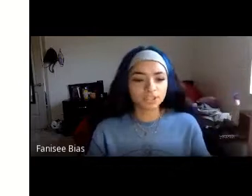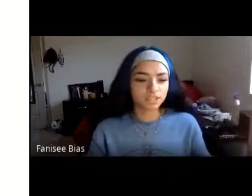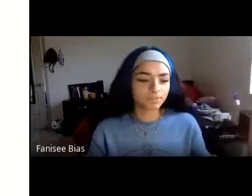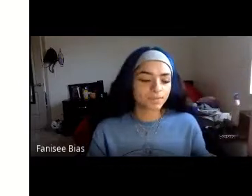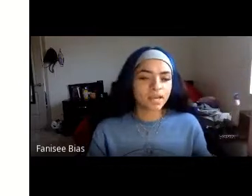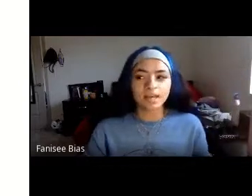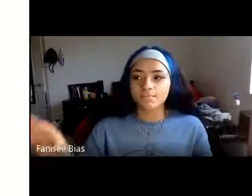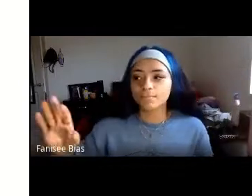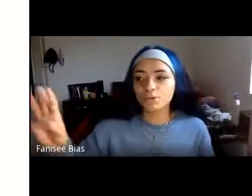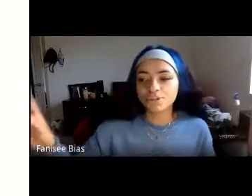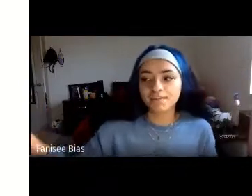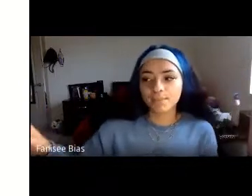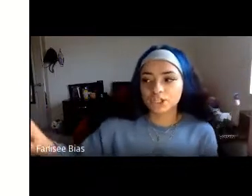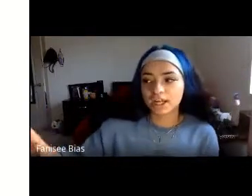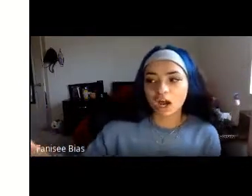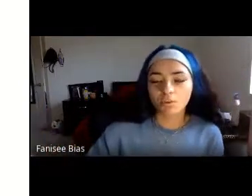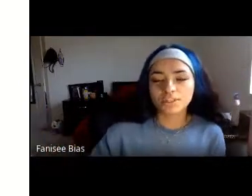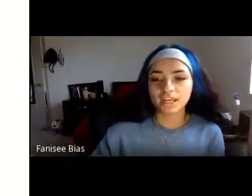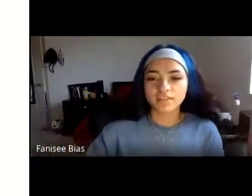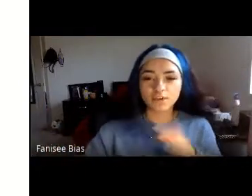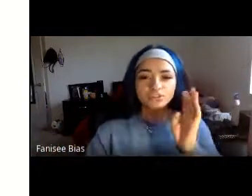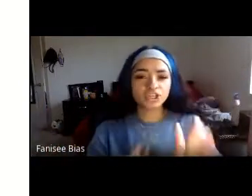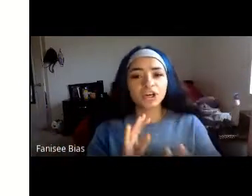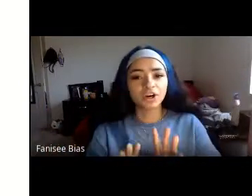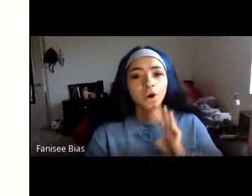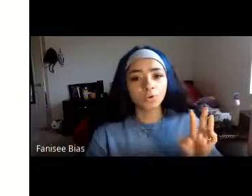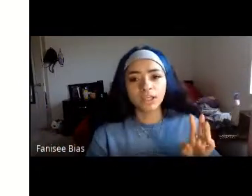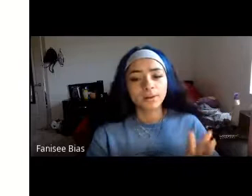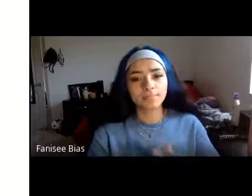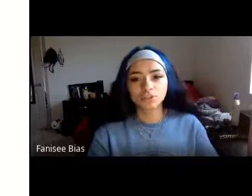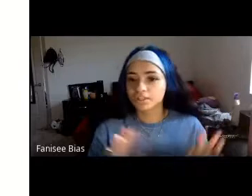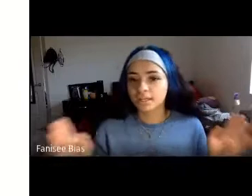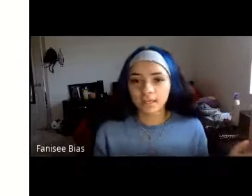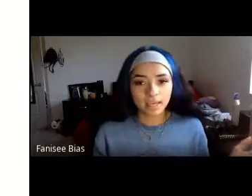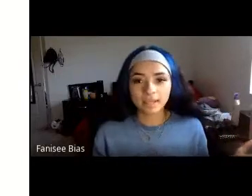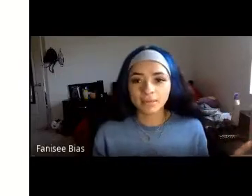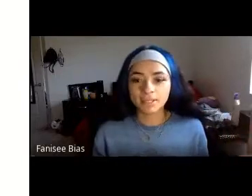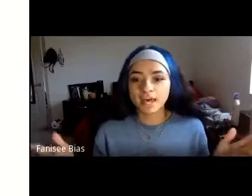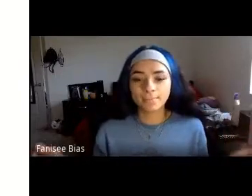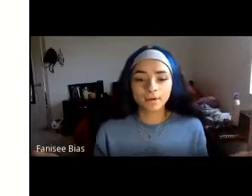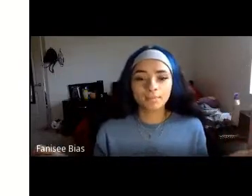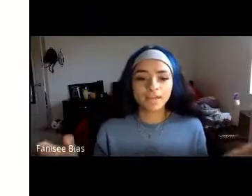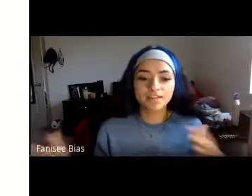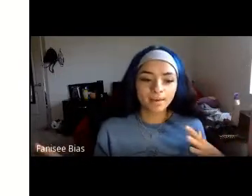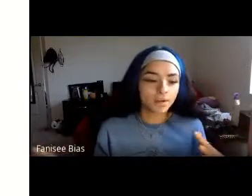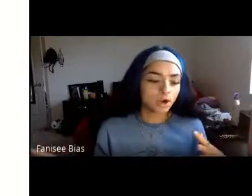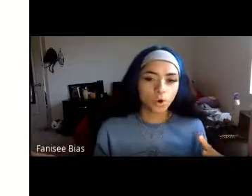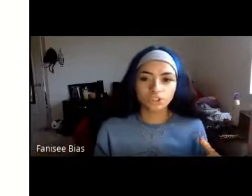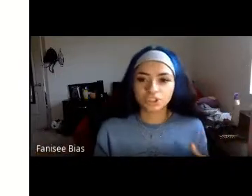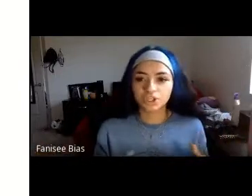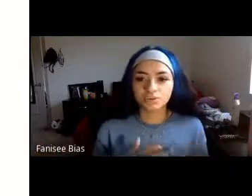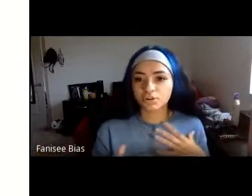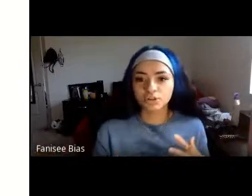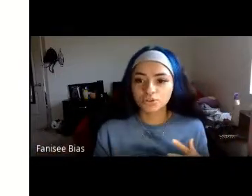another person, most of the information I got was like they use she, her only, but I'm sure it's like it can be them, they, them,